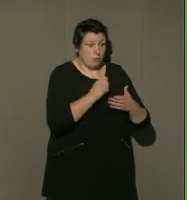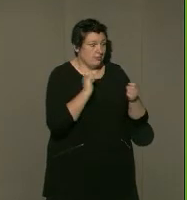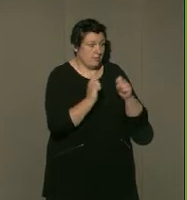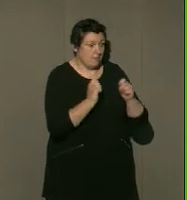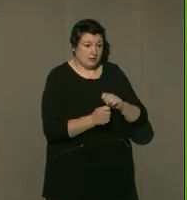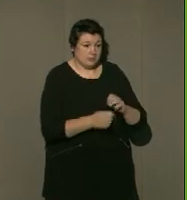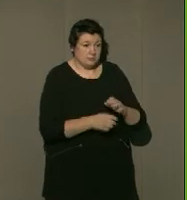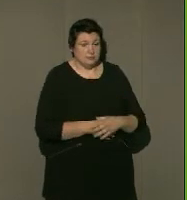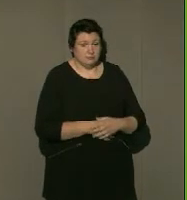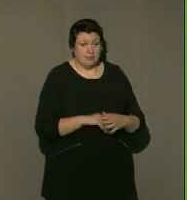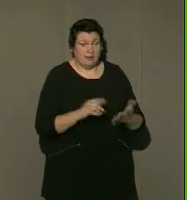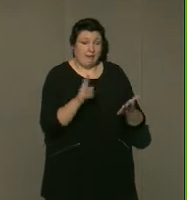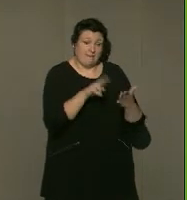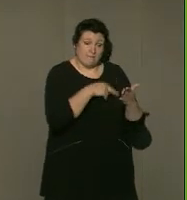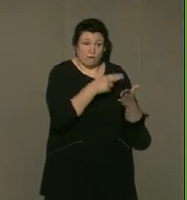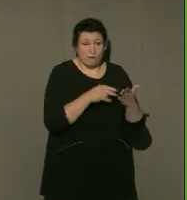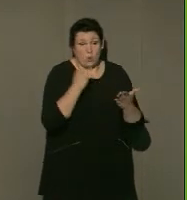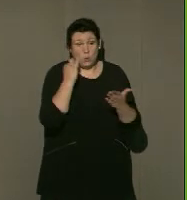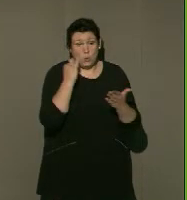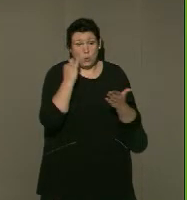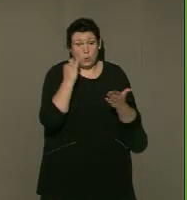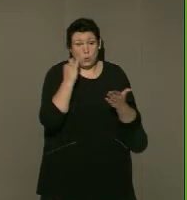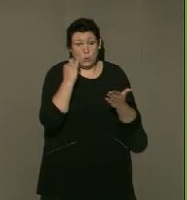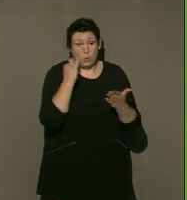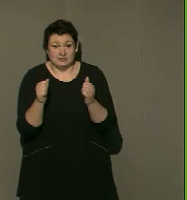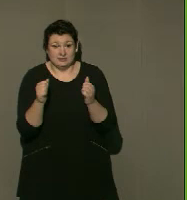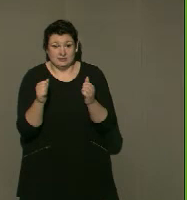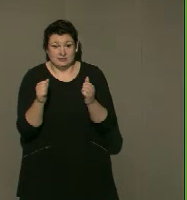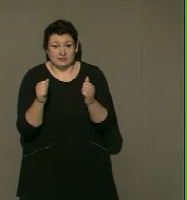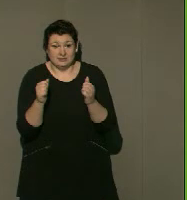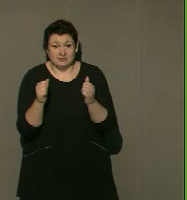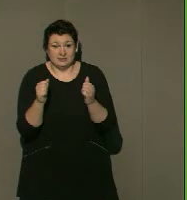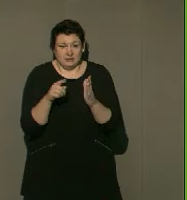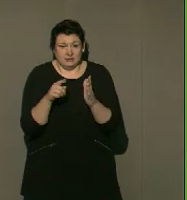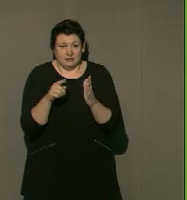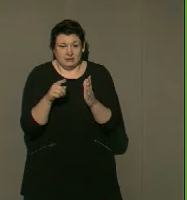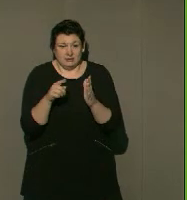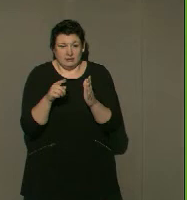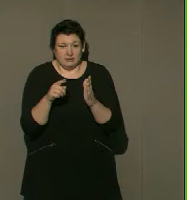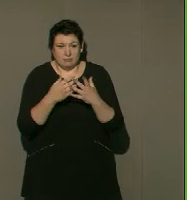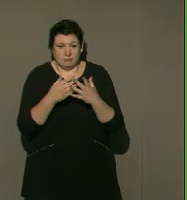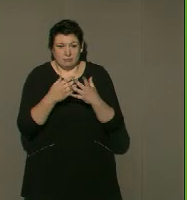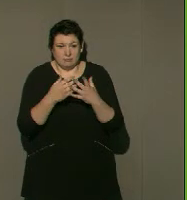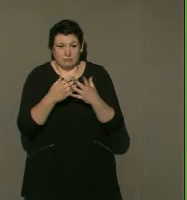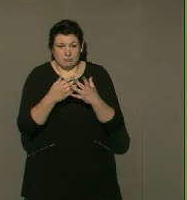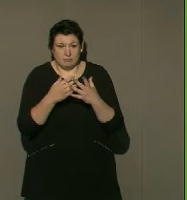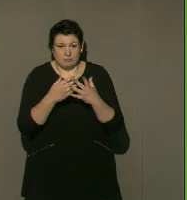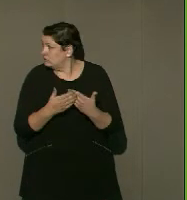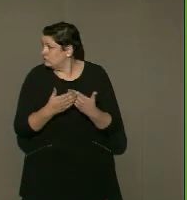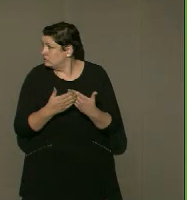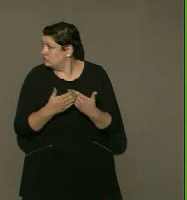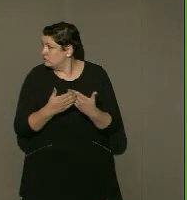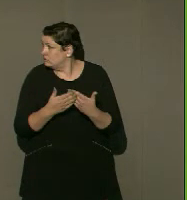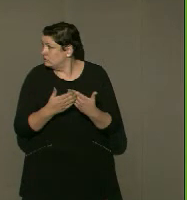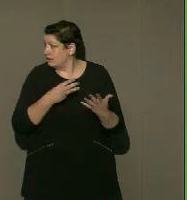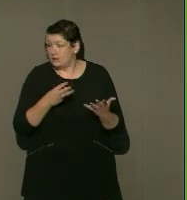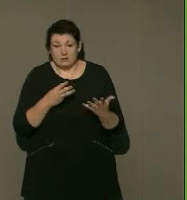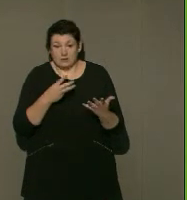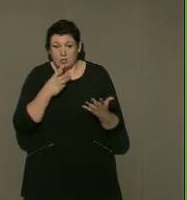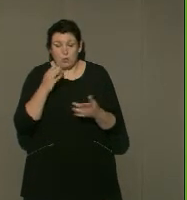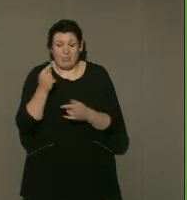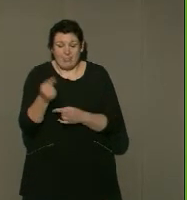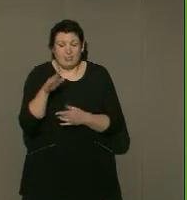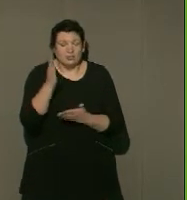you vote against the amendment, then it's a majority of SOC members, I'm using the word loosely, attending.